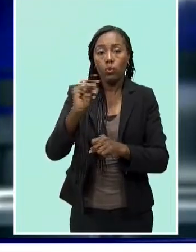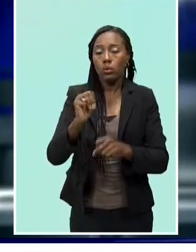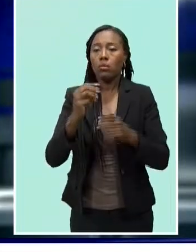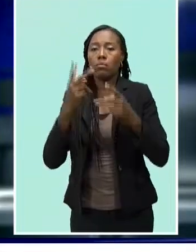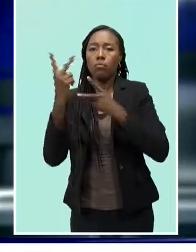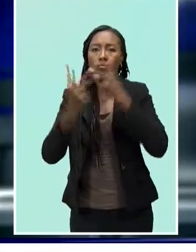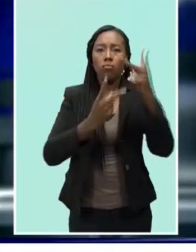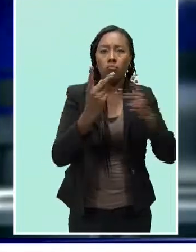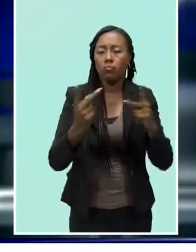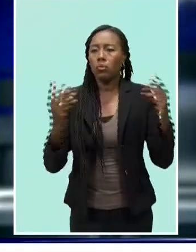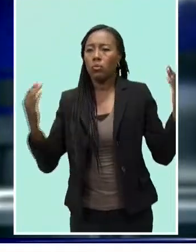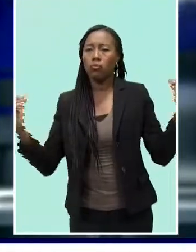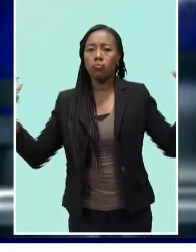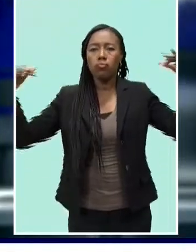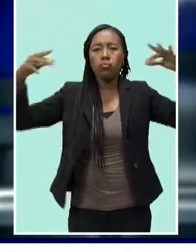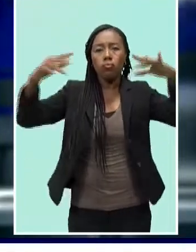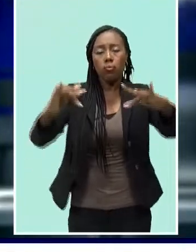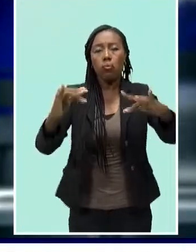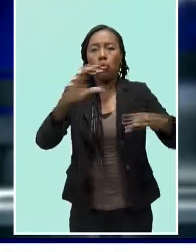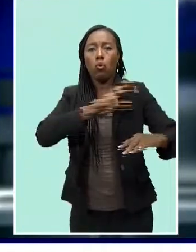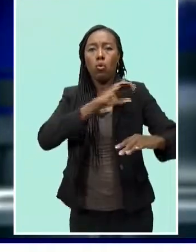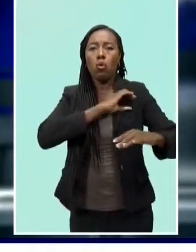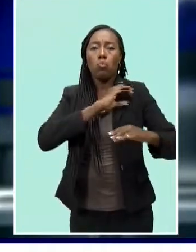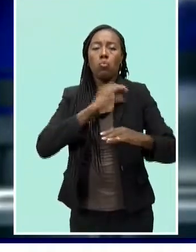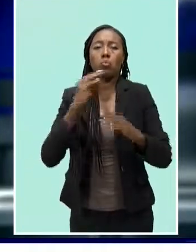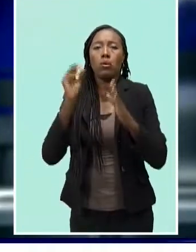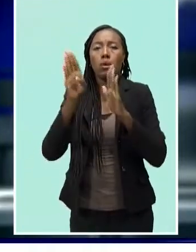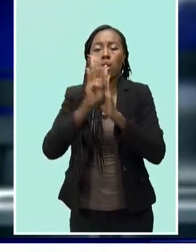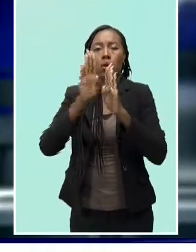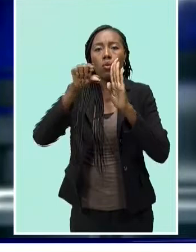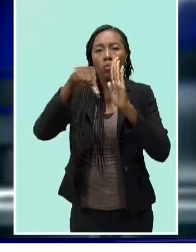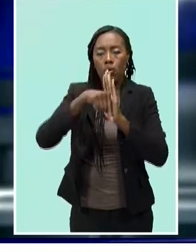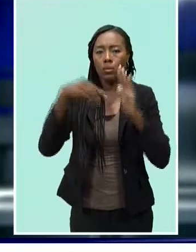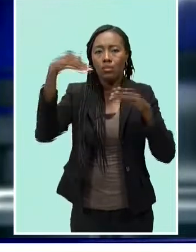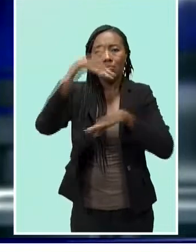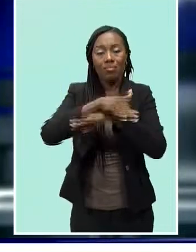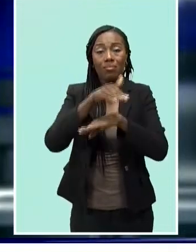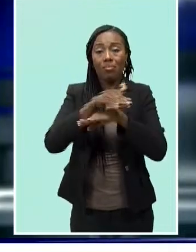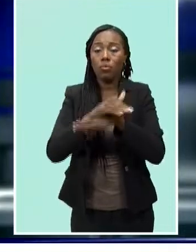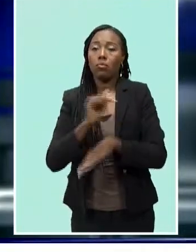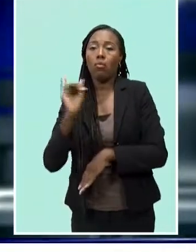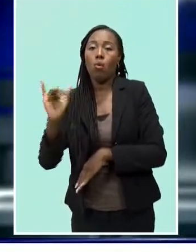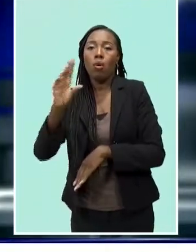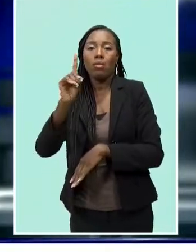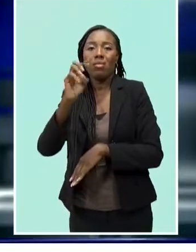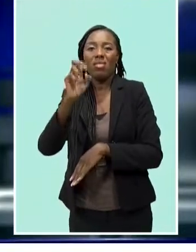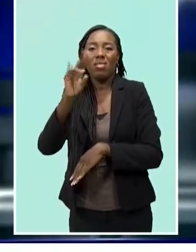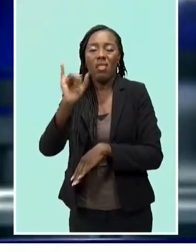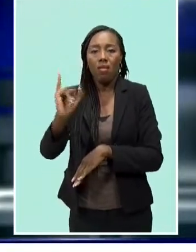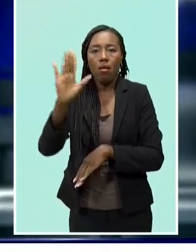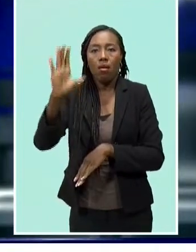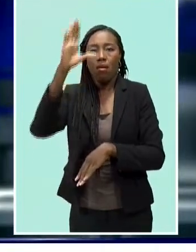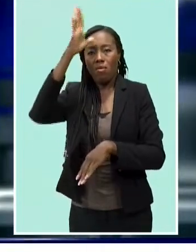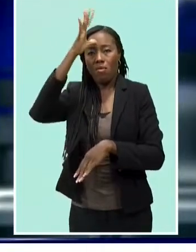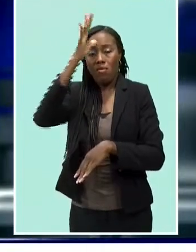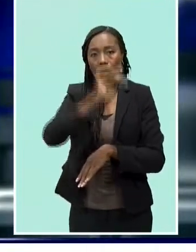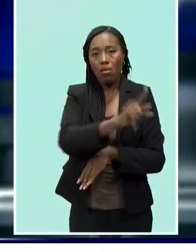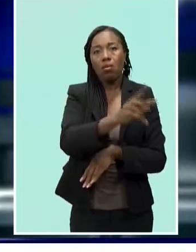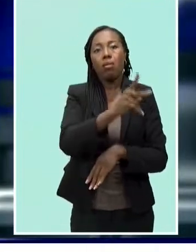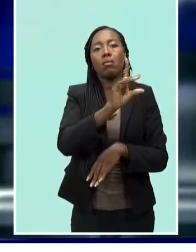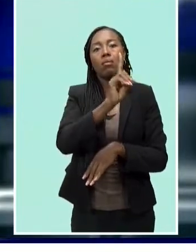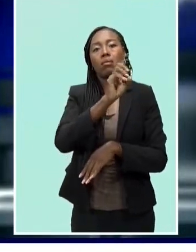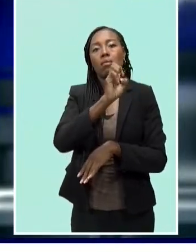a massive press conference at the police headquarters this afternoon. Now, Magdalena's father, Antoine DeVille, and her cousin, Eric